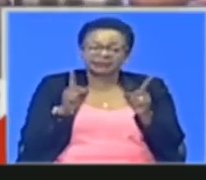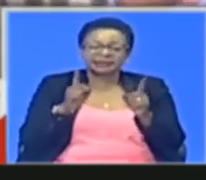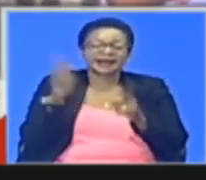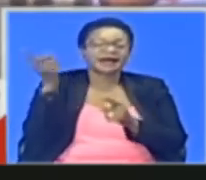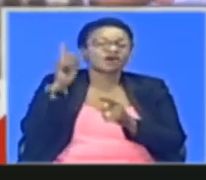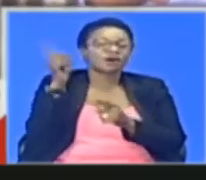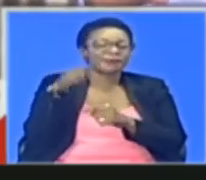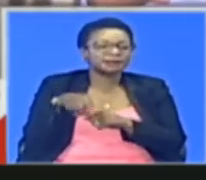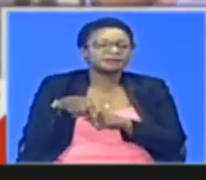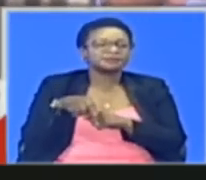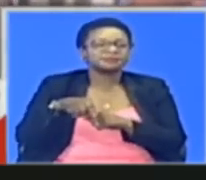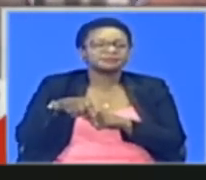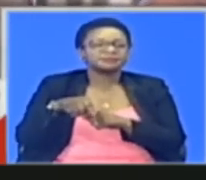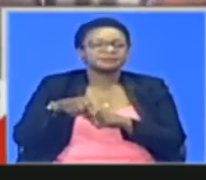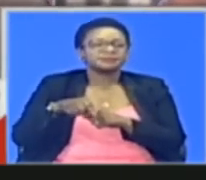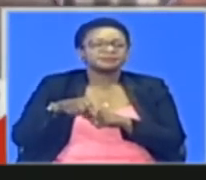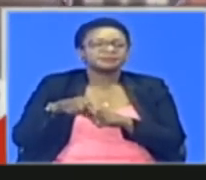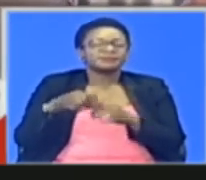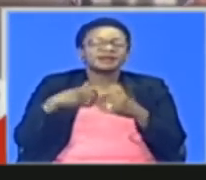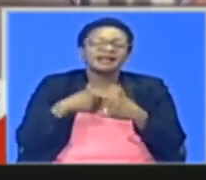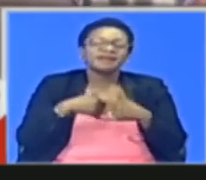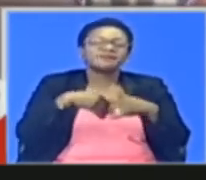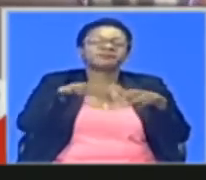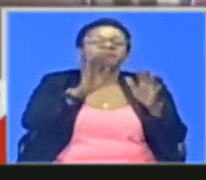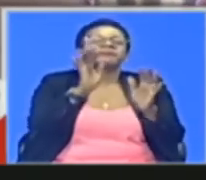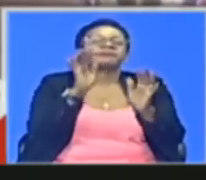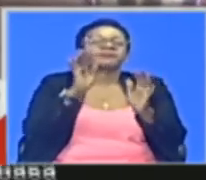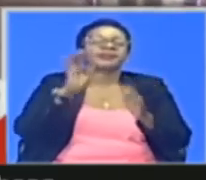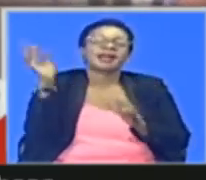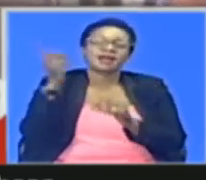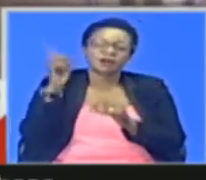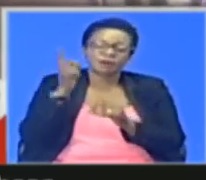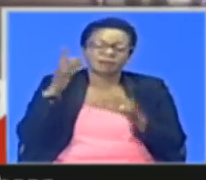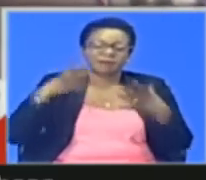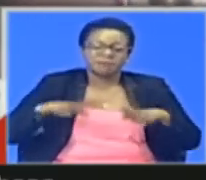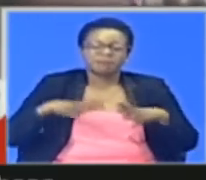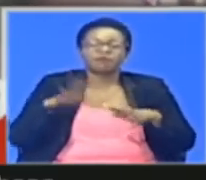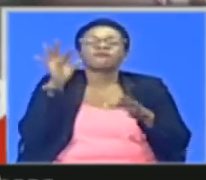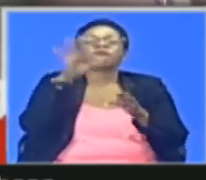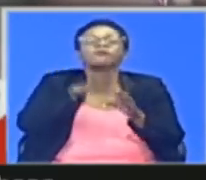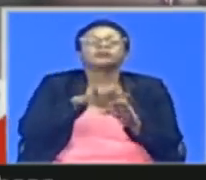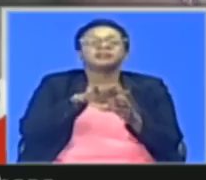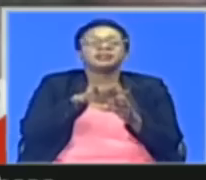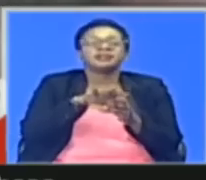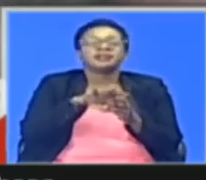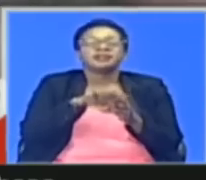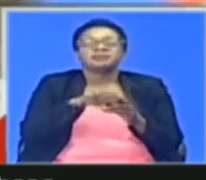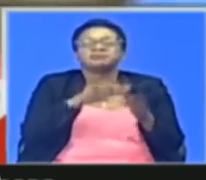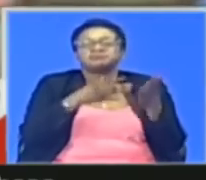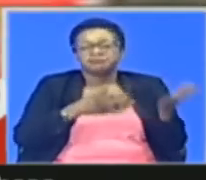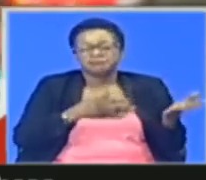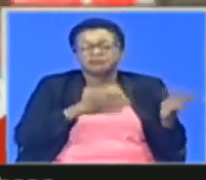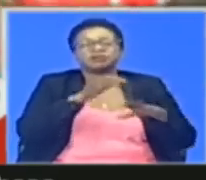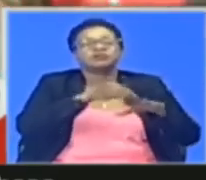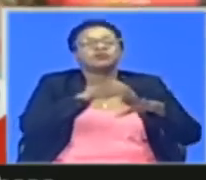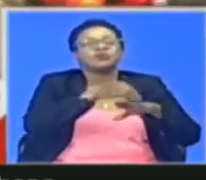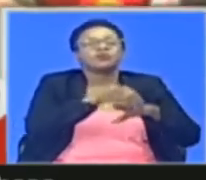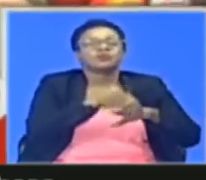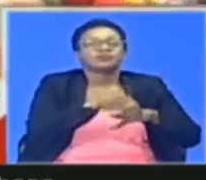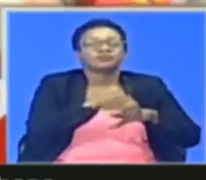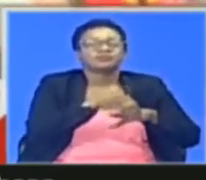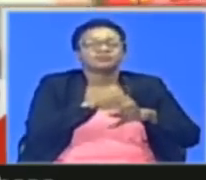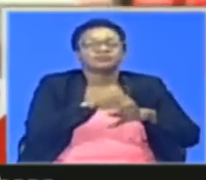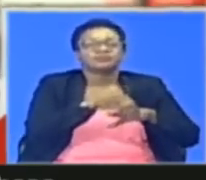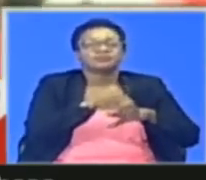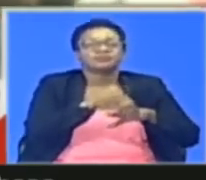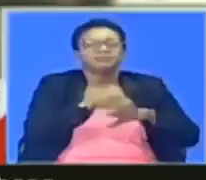Nairobi, watia yule watu wa Nairobi walichagua, na huyo ni Mike Mbuvi Sonko. Oja kidogo.